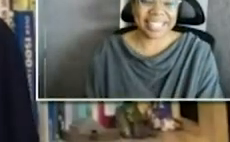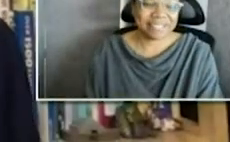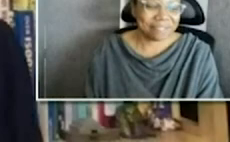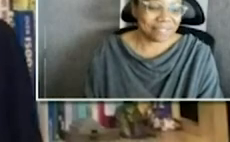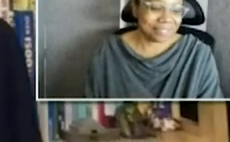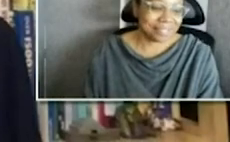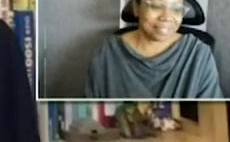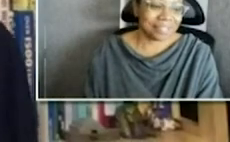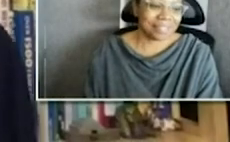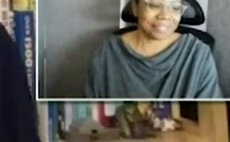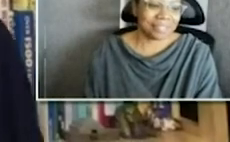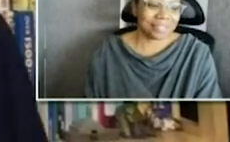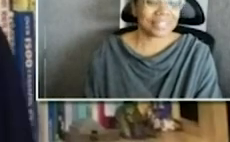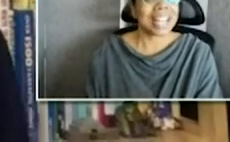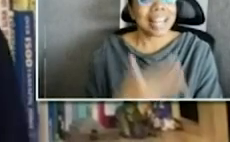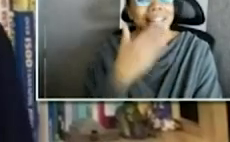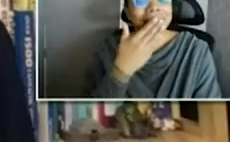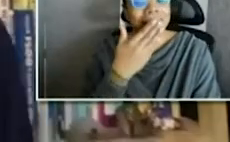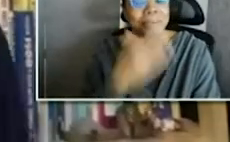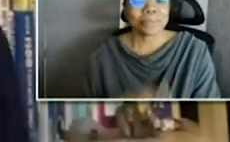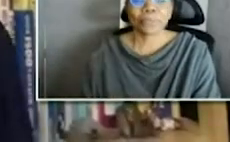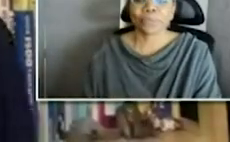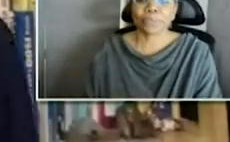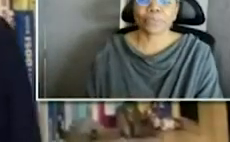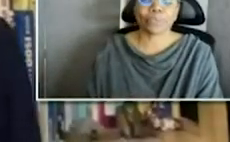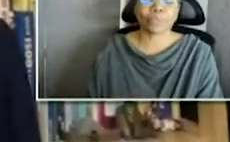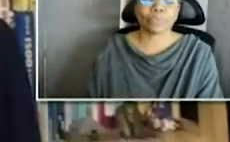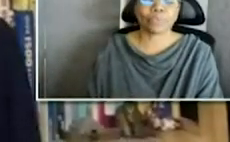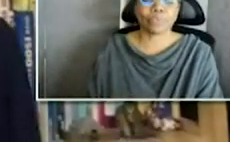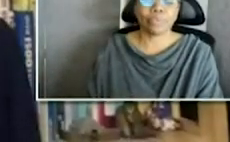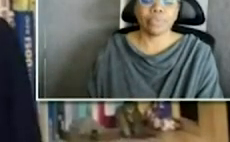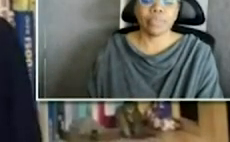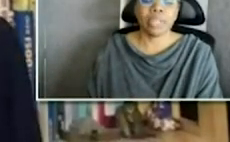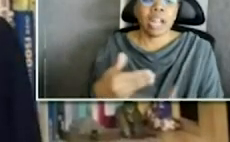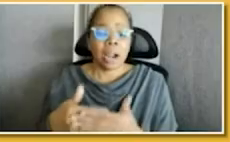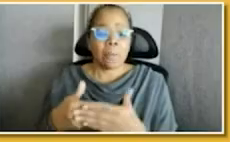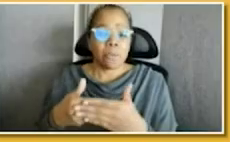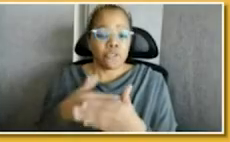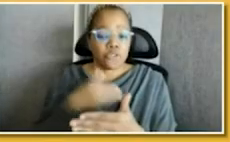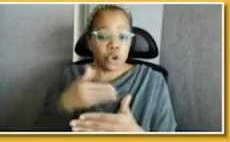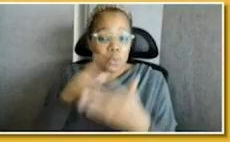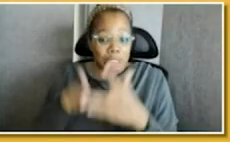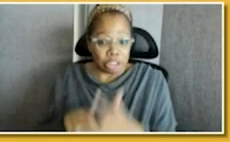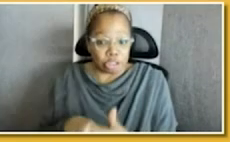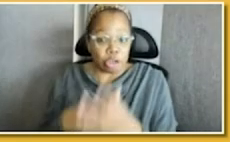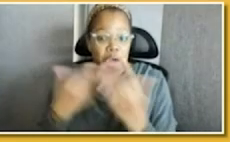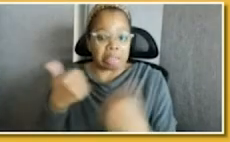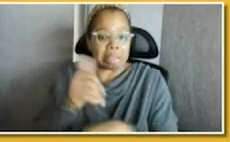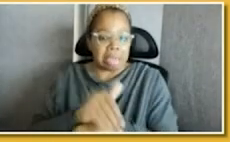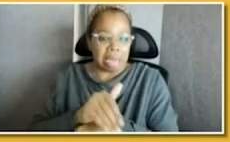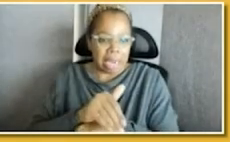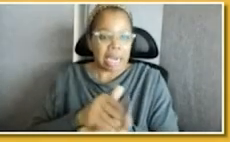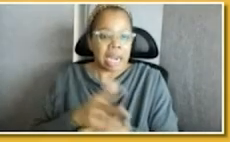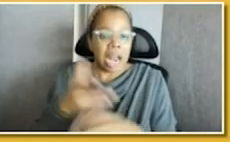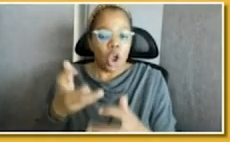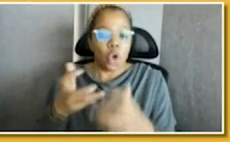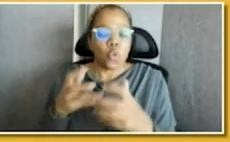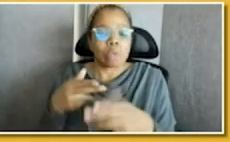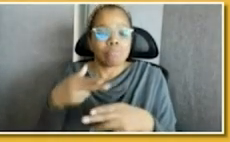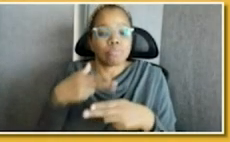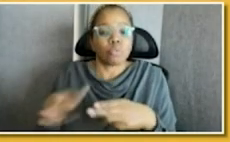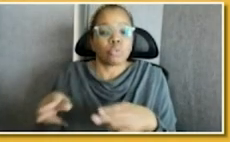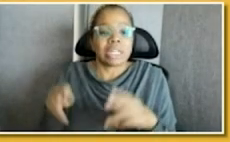Thank you. So before we get into tonight's event, I'd like to do a brief land acknowledgement.